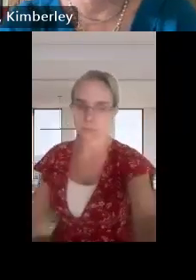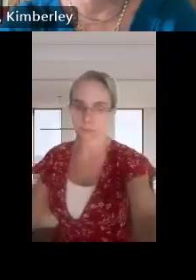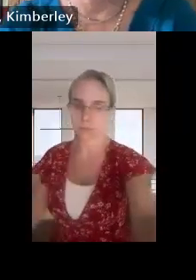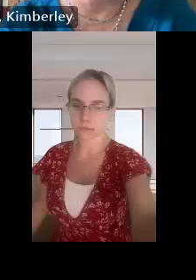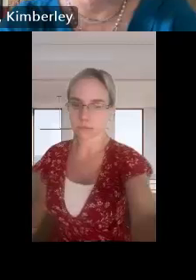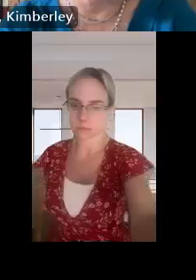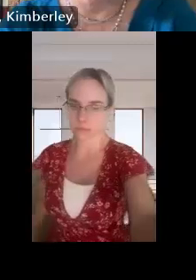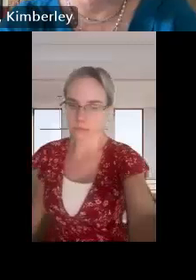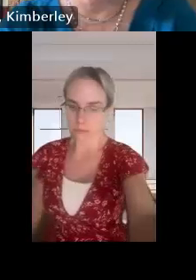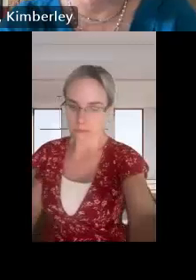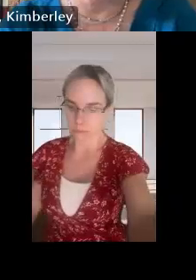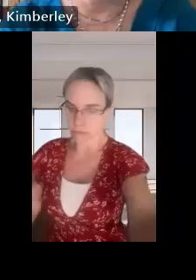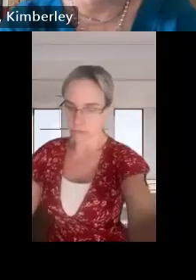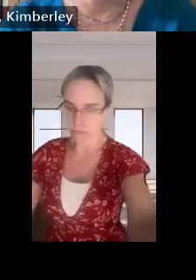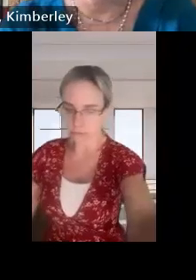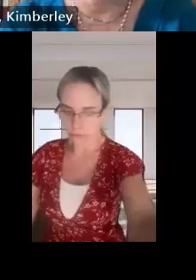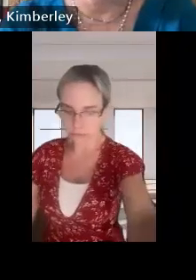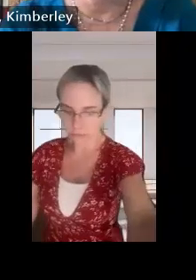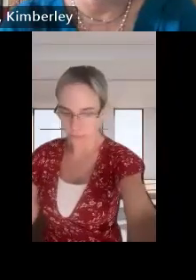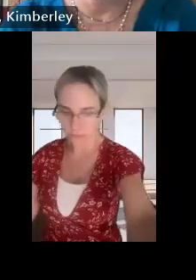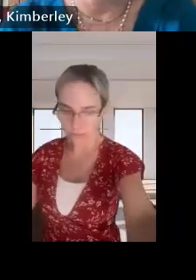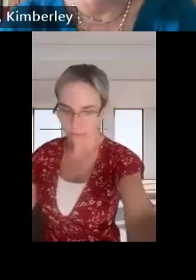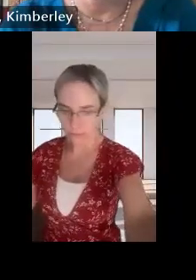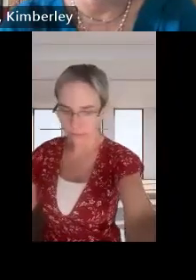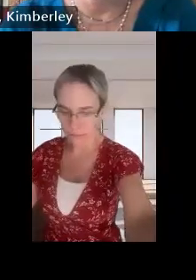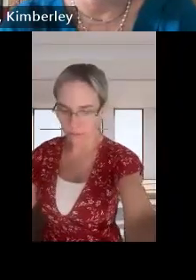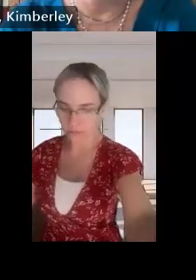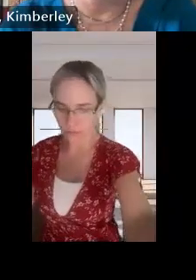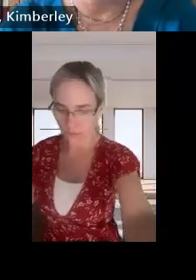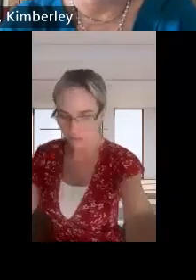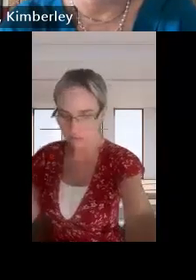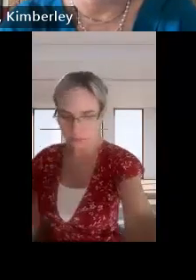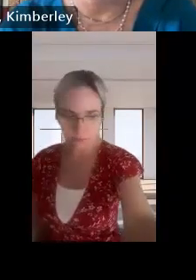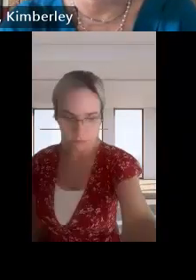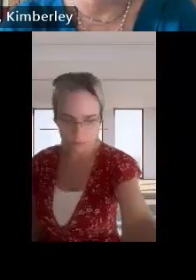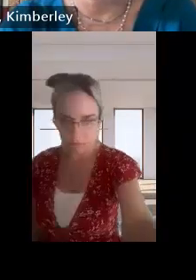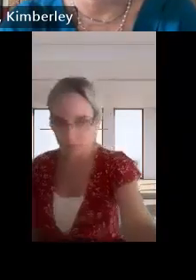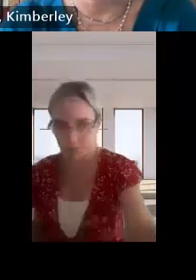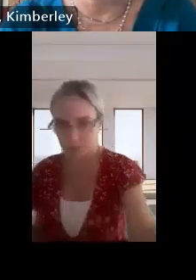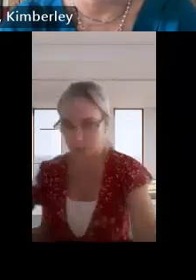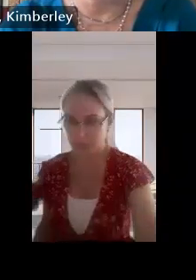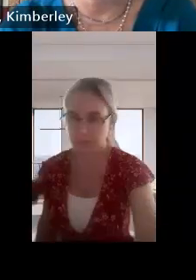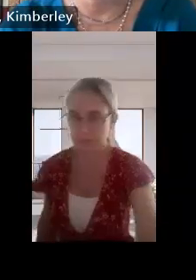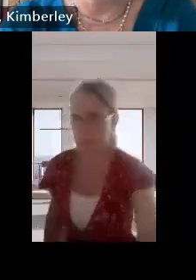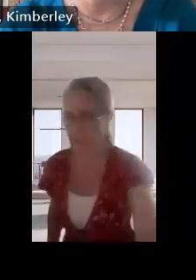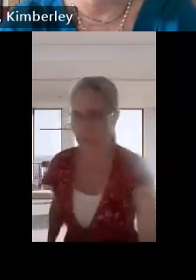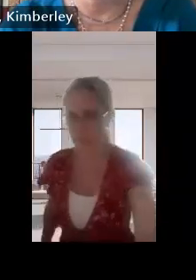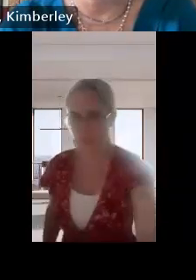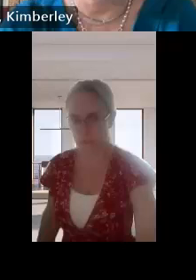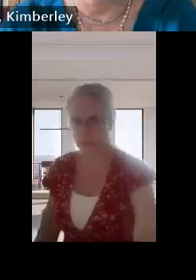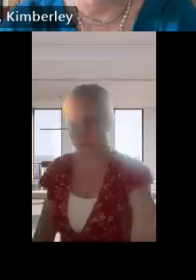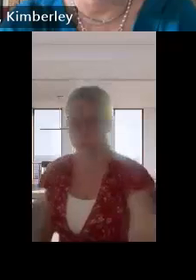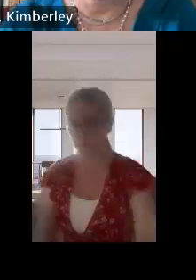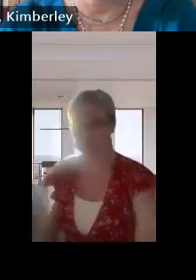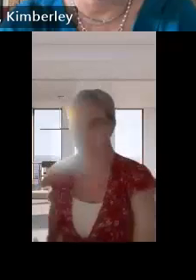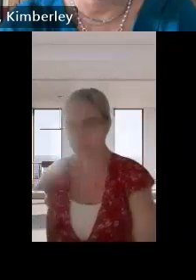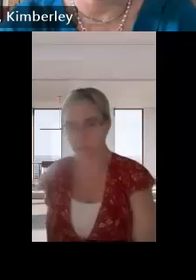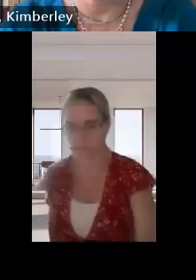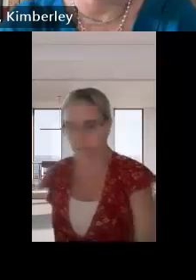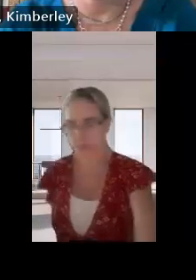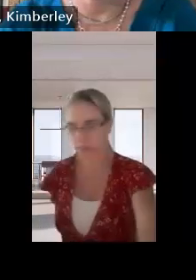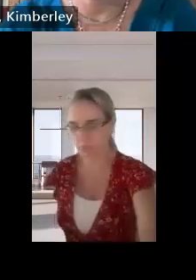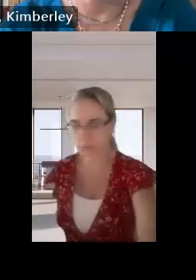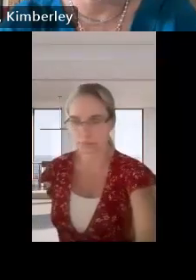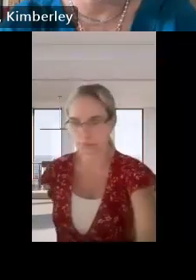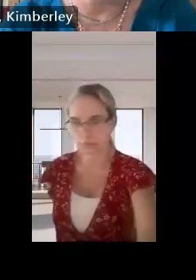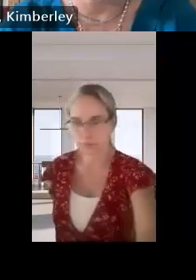formula. So they've said, we haven't changed the calculations because this happened so late in the process, but we will, you know, set up a receivable because